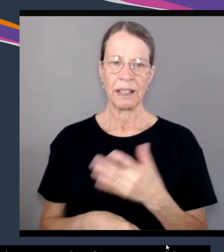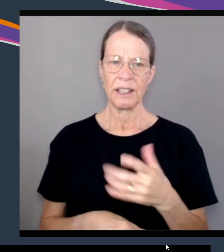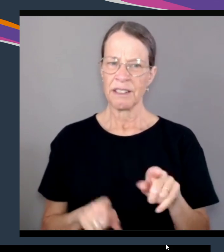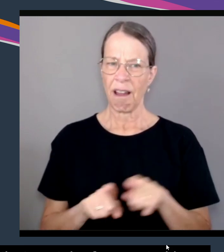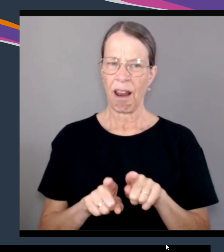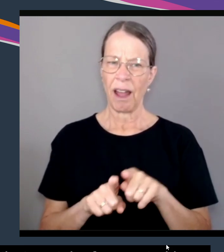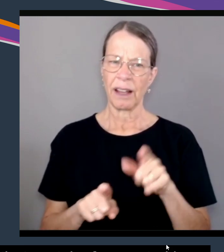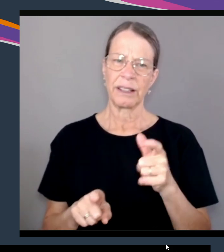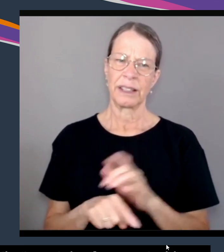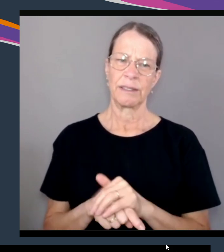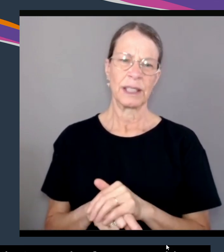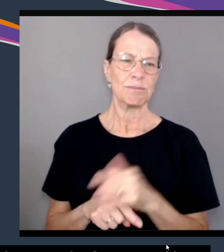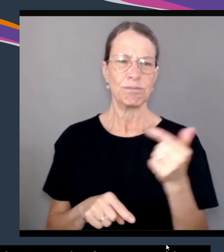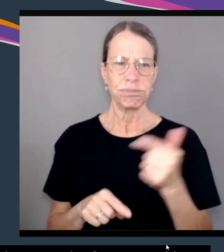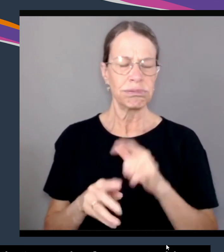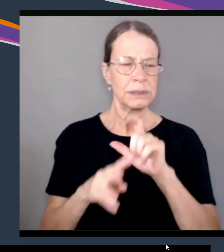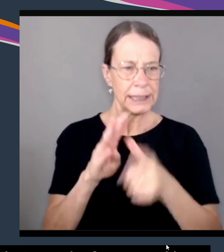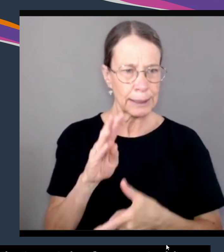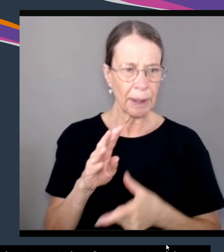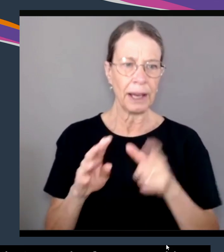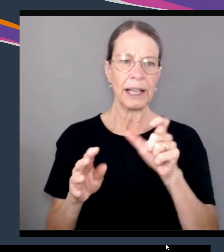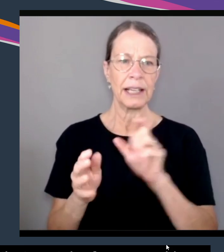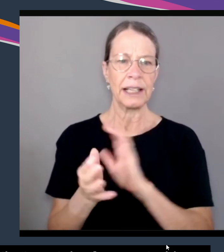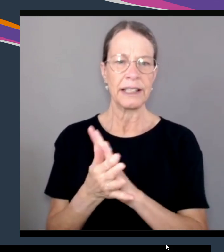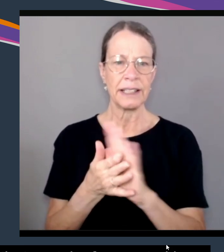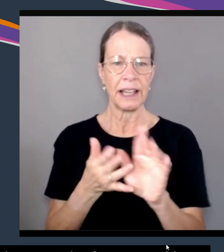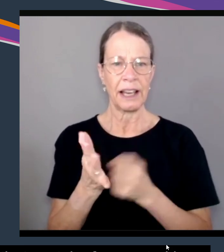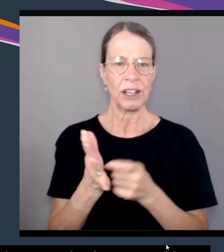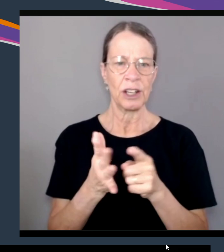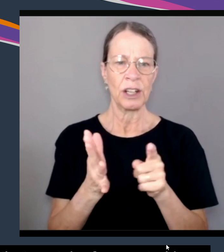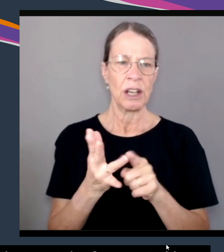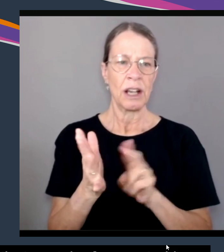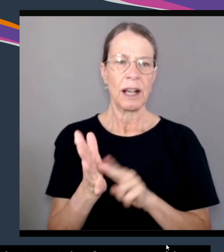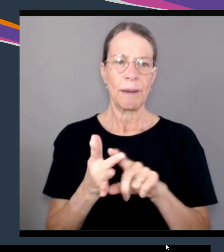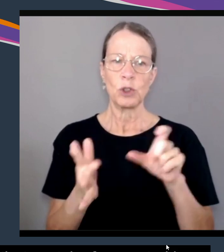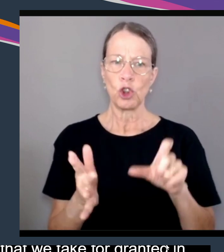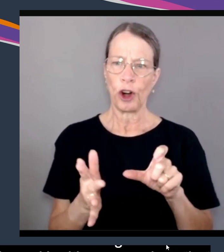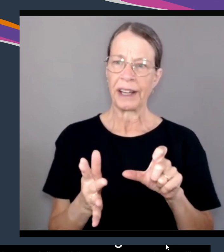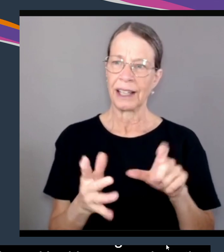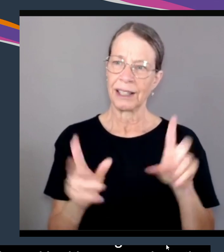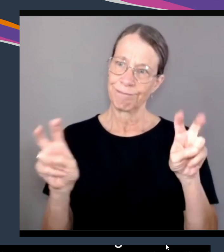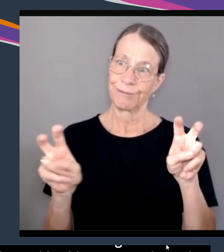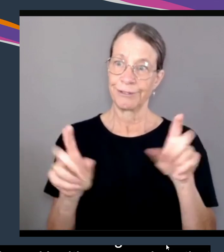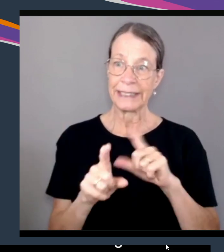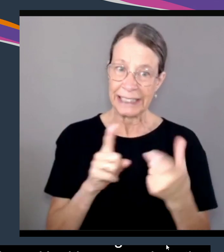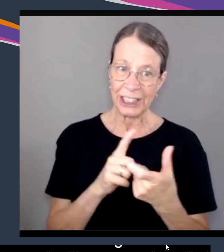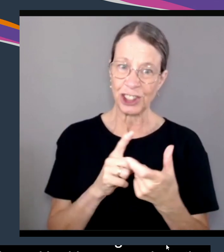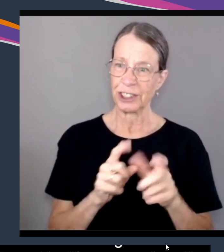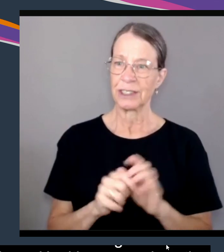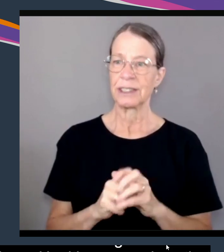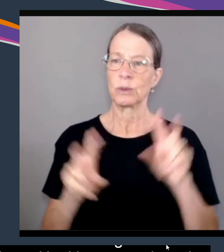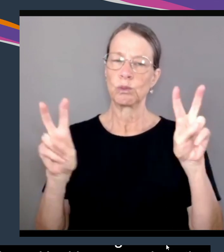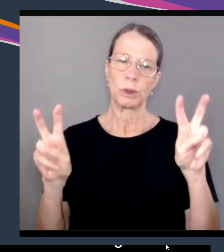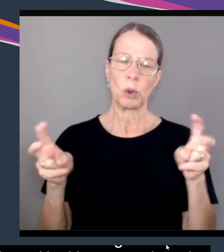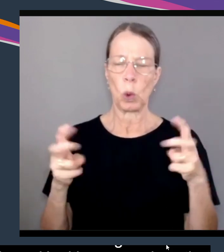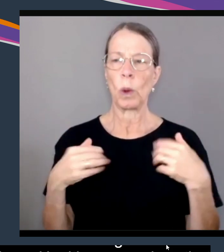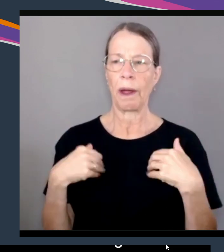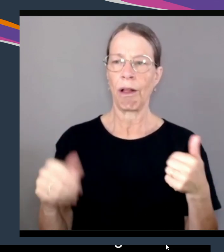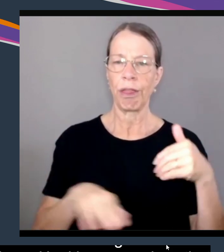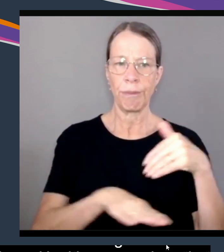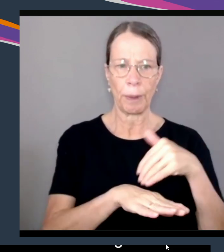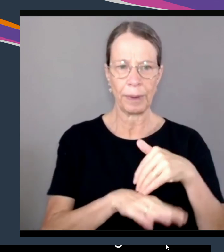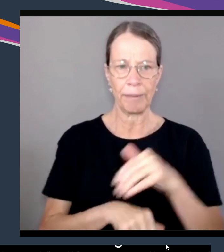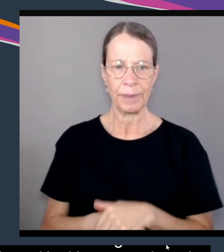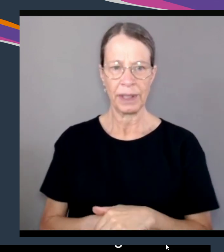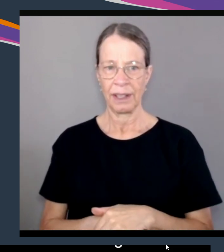like disability we would see as a health condition in a remote community where preventative health is not